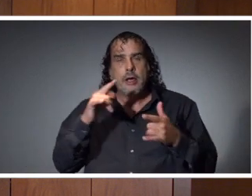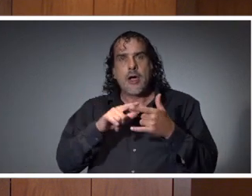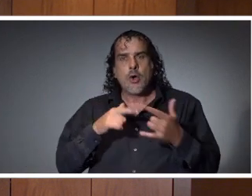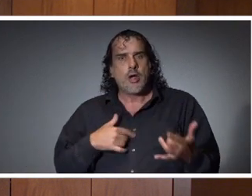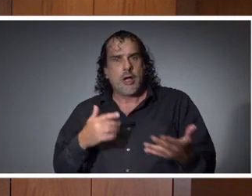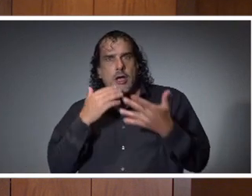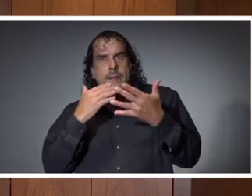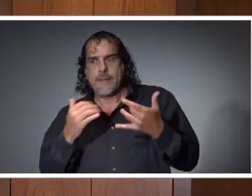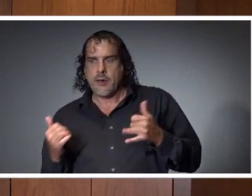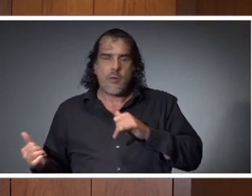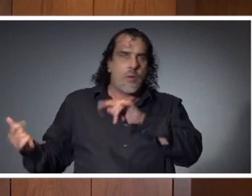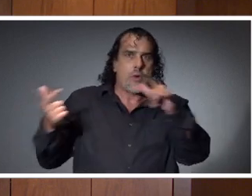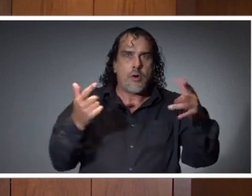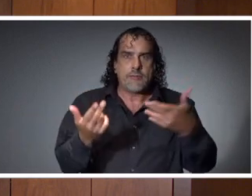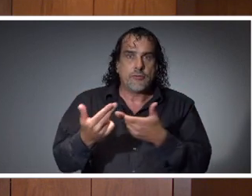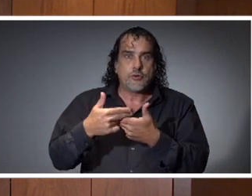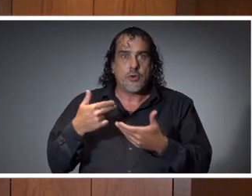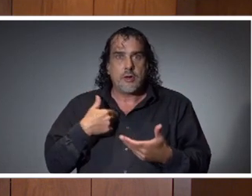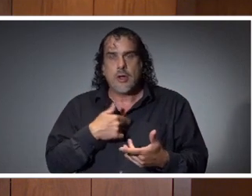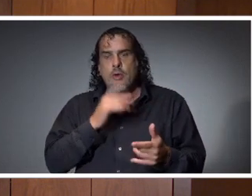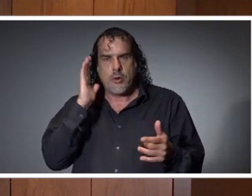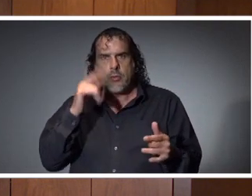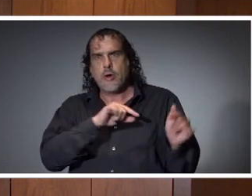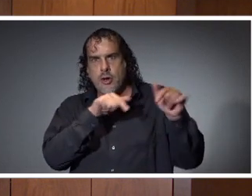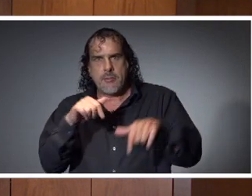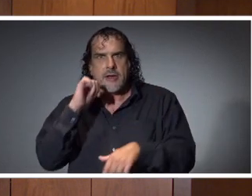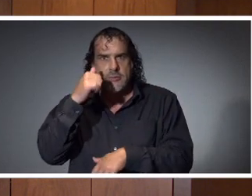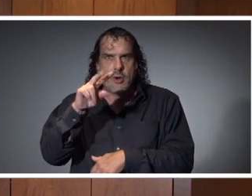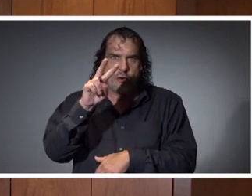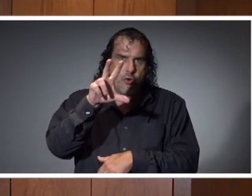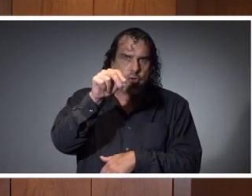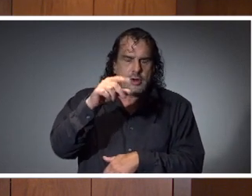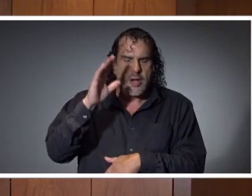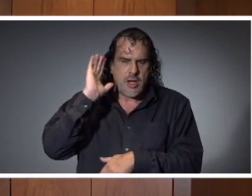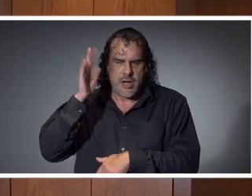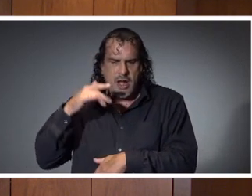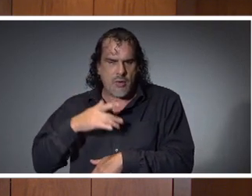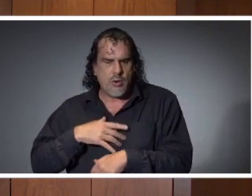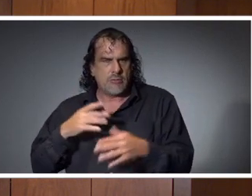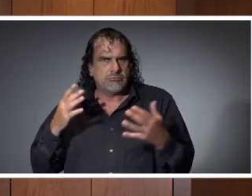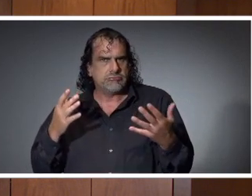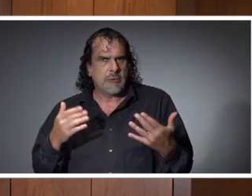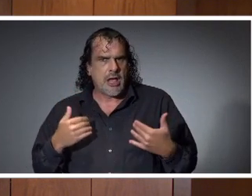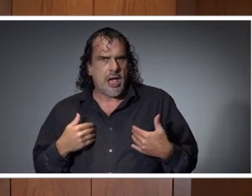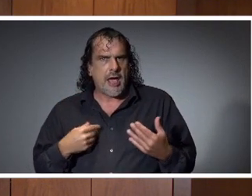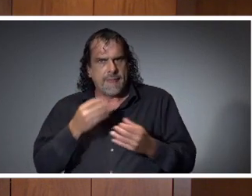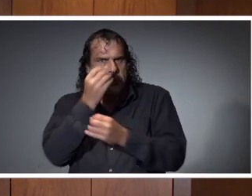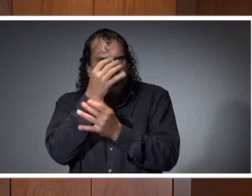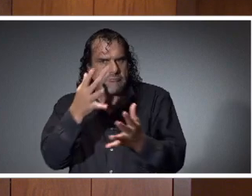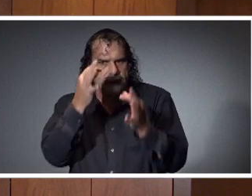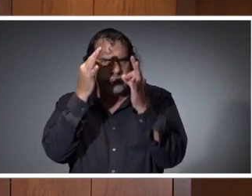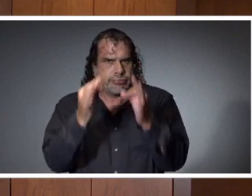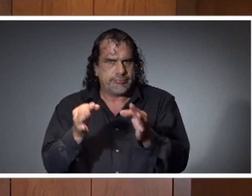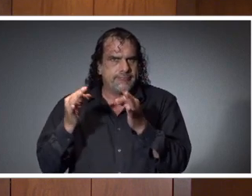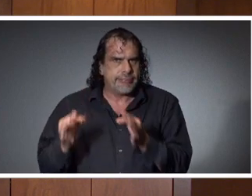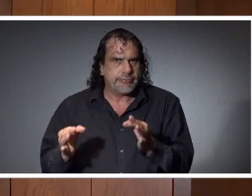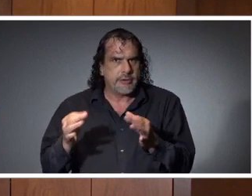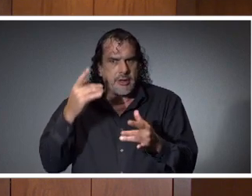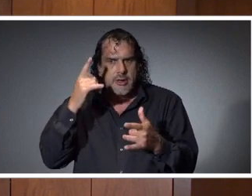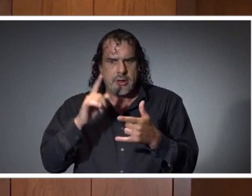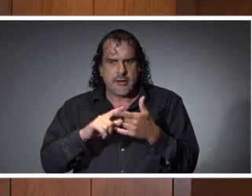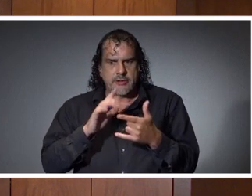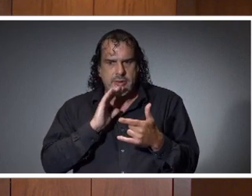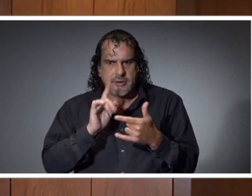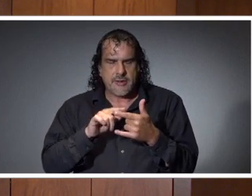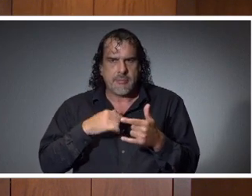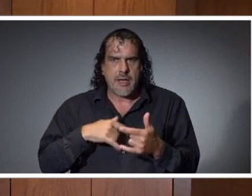everyone for being here today. We will come back tomorrow at 2:30. I do anticipate having an announcement with respect to enhanced